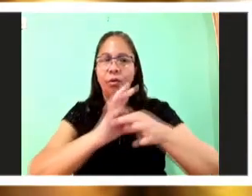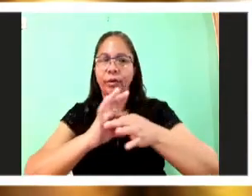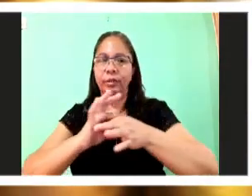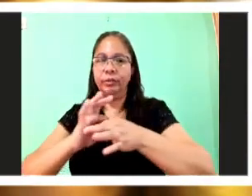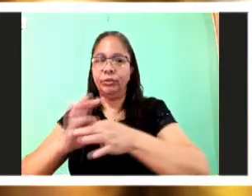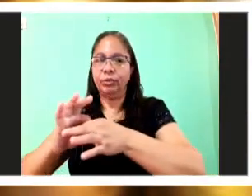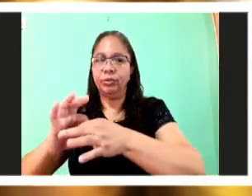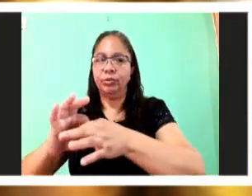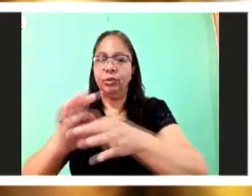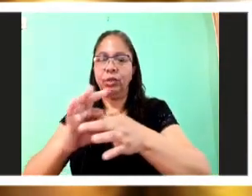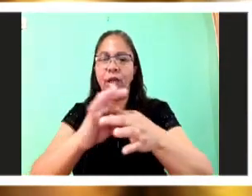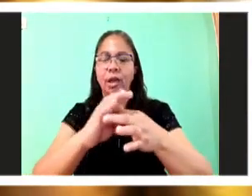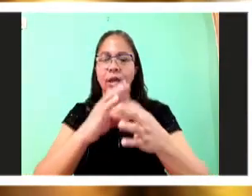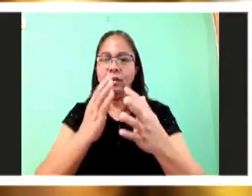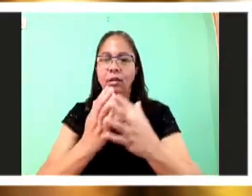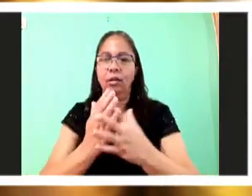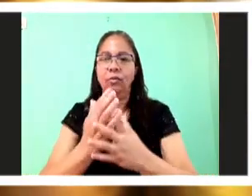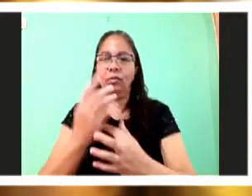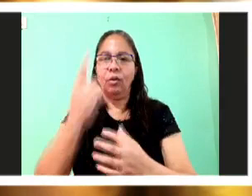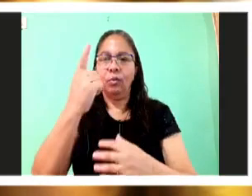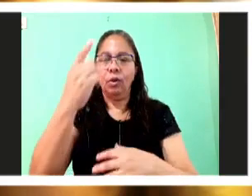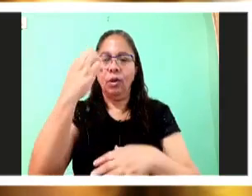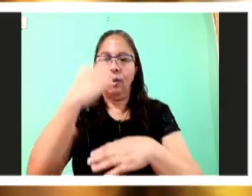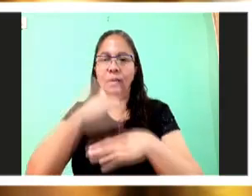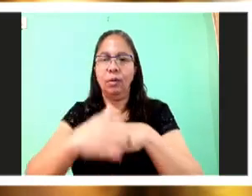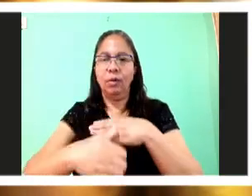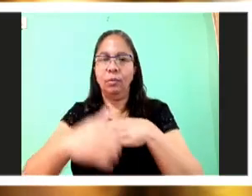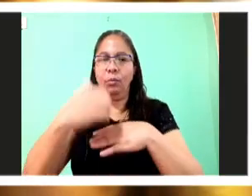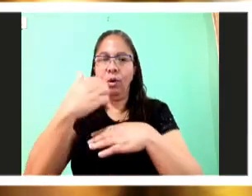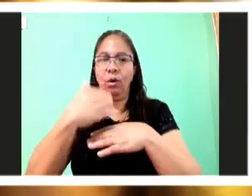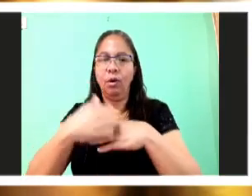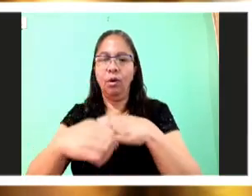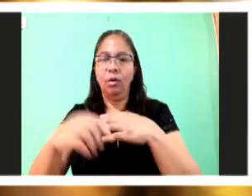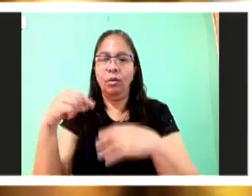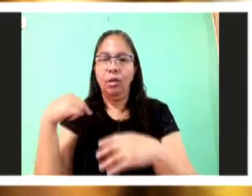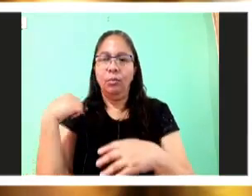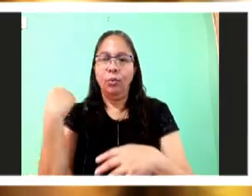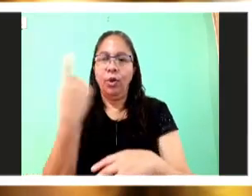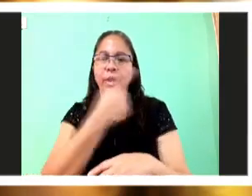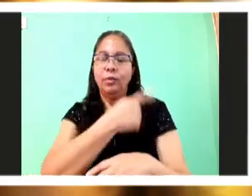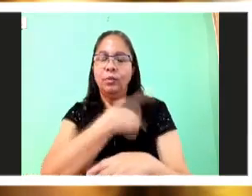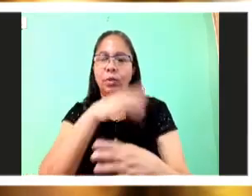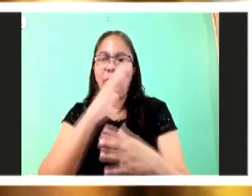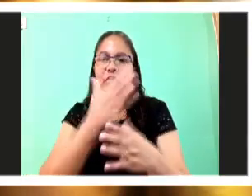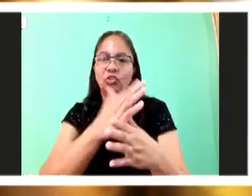joined together by the one bread we